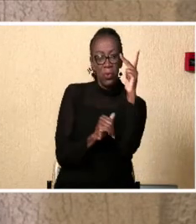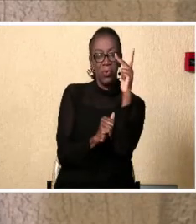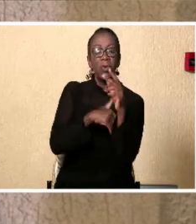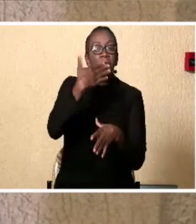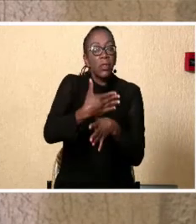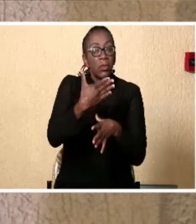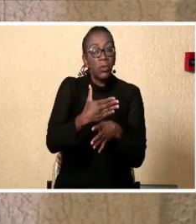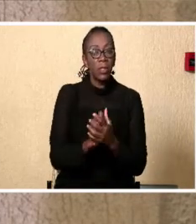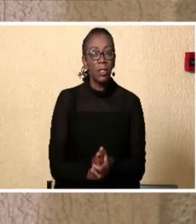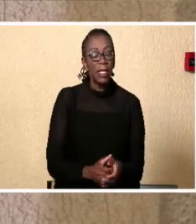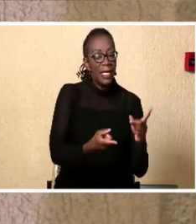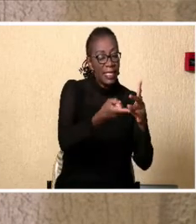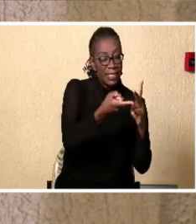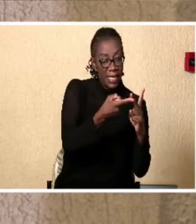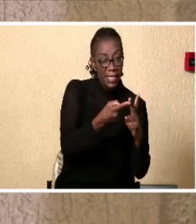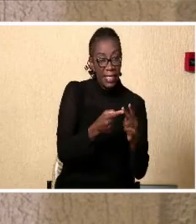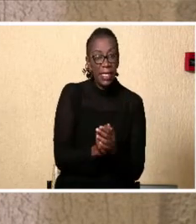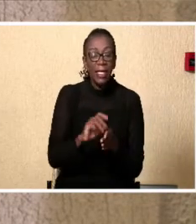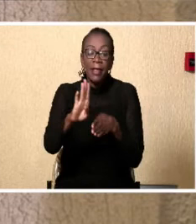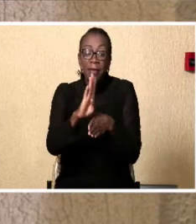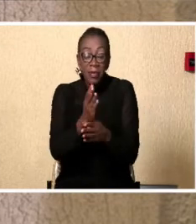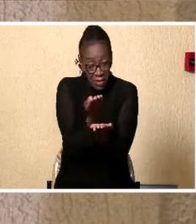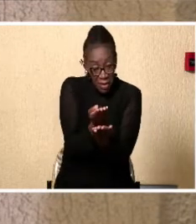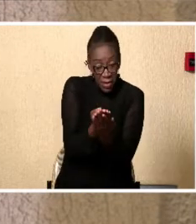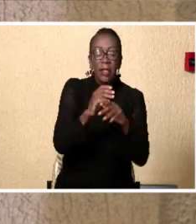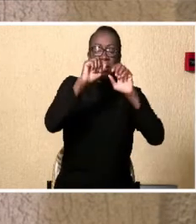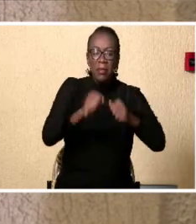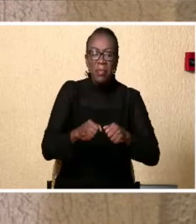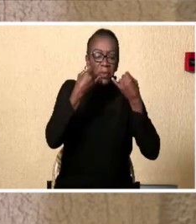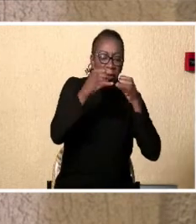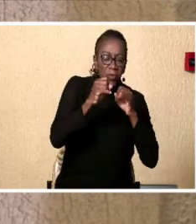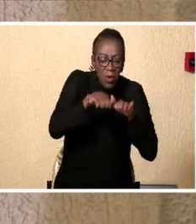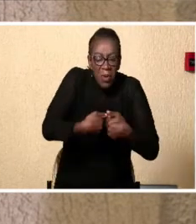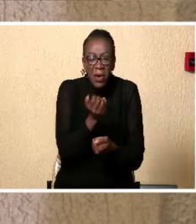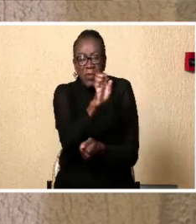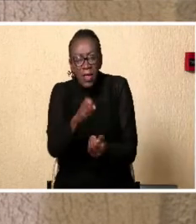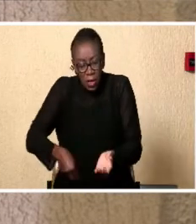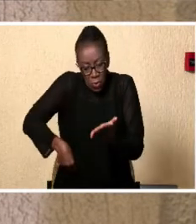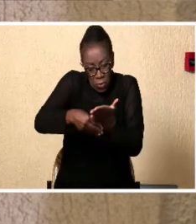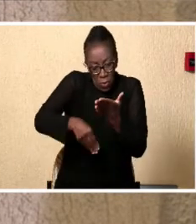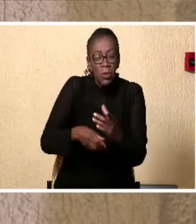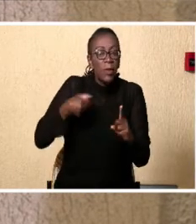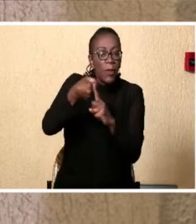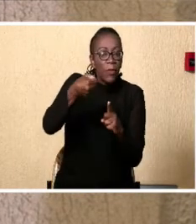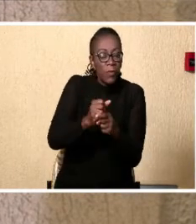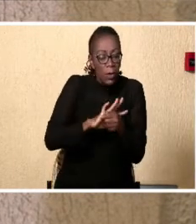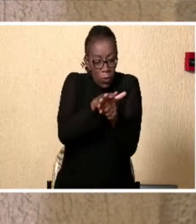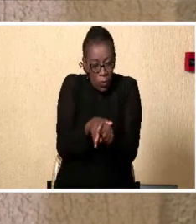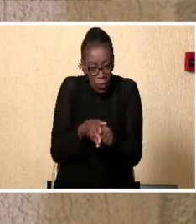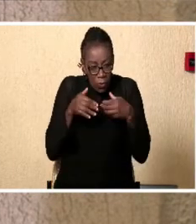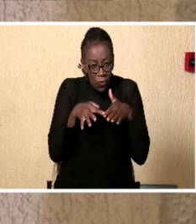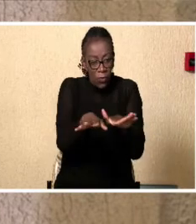to be able to tell us how are they responding to the fight against COVID. And so when we reject them, they could either come back and say, I have now